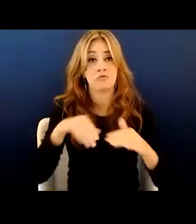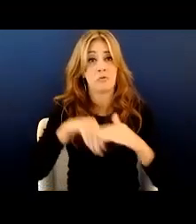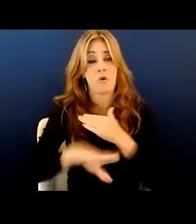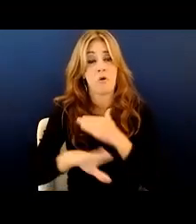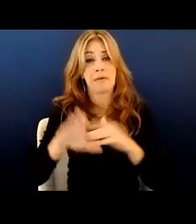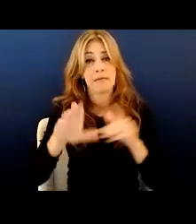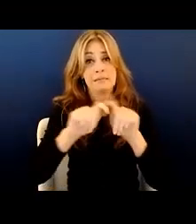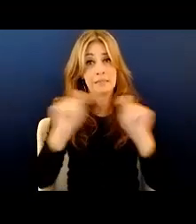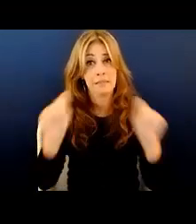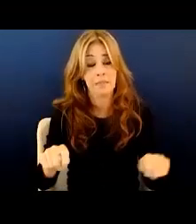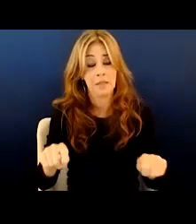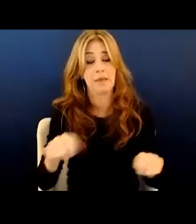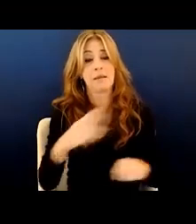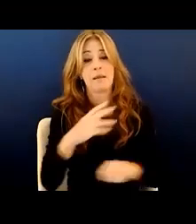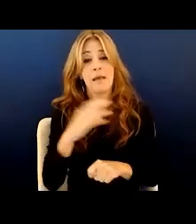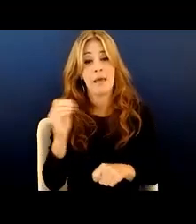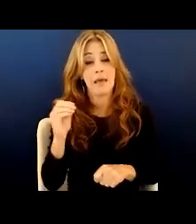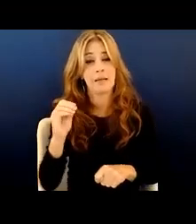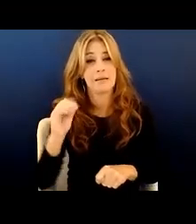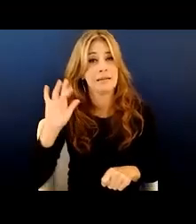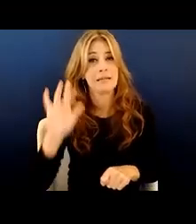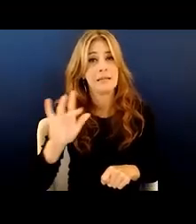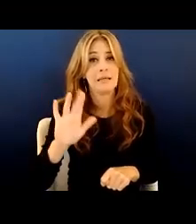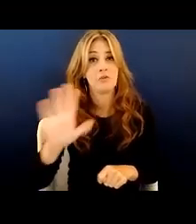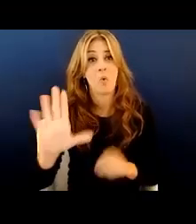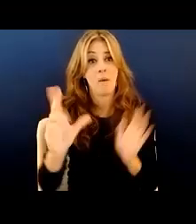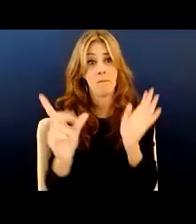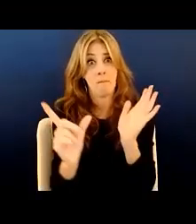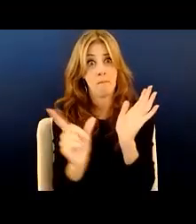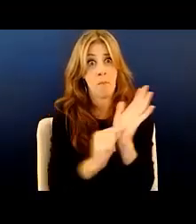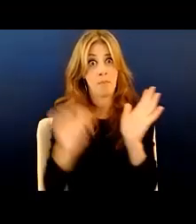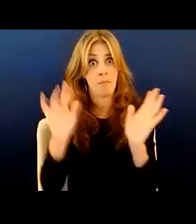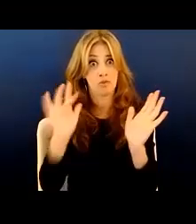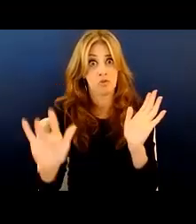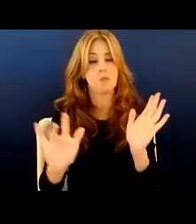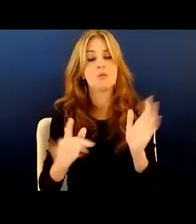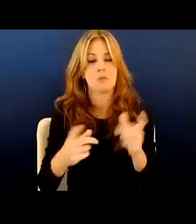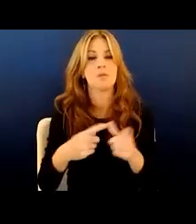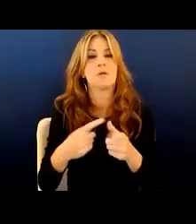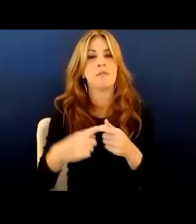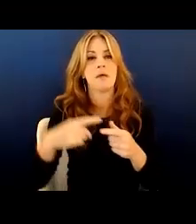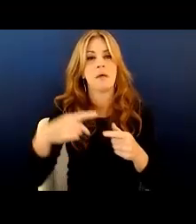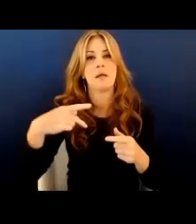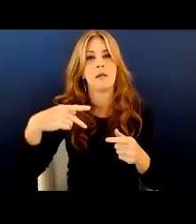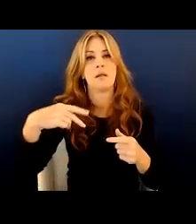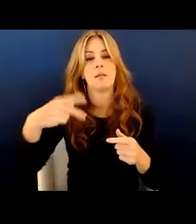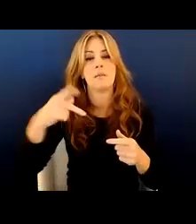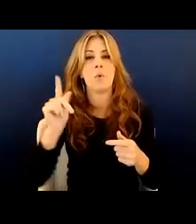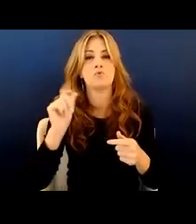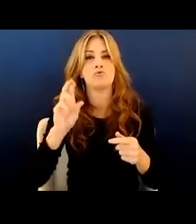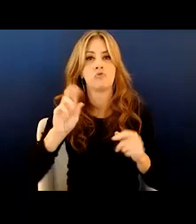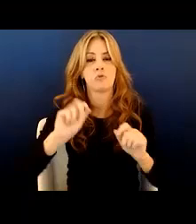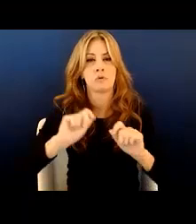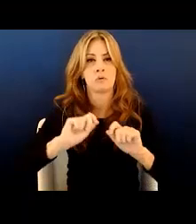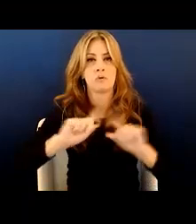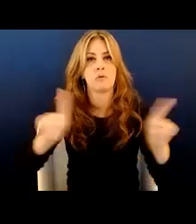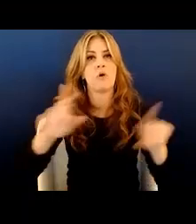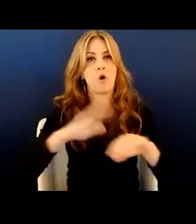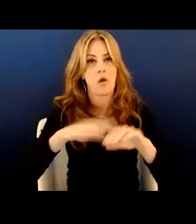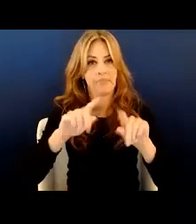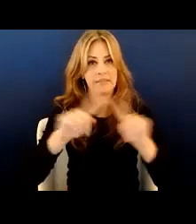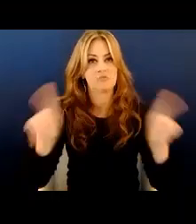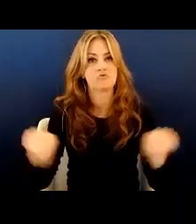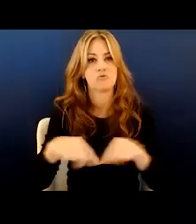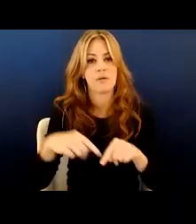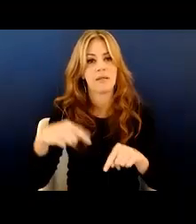and clicked on your publish button, that's when the posters will appear on this screen. This is going to